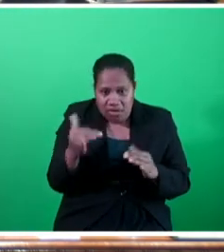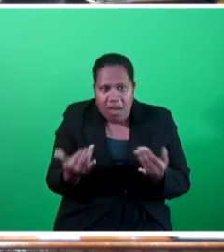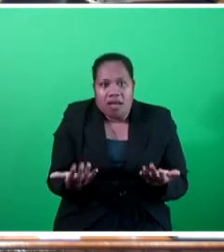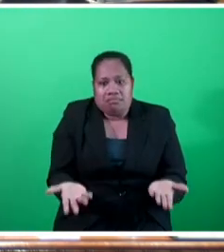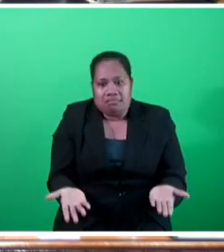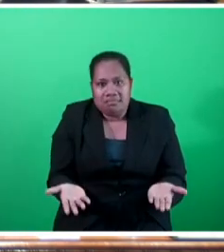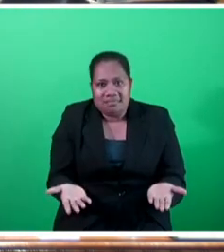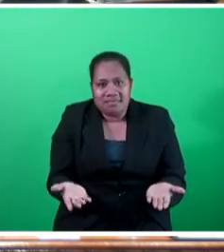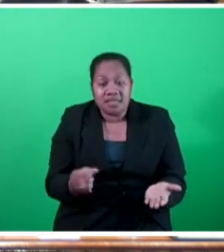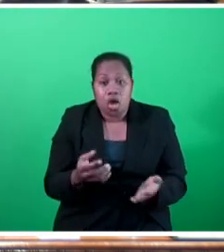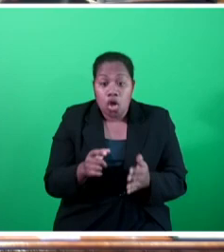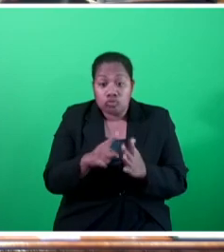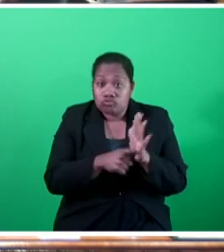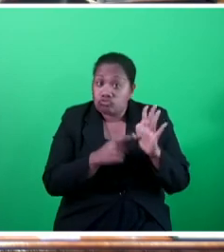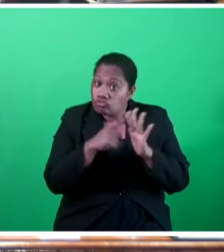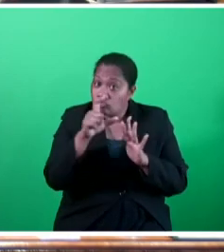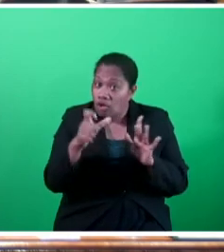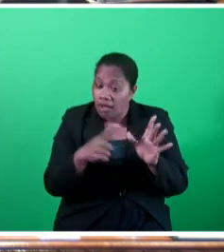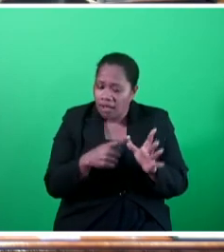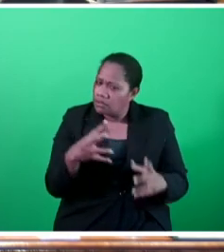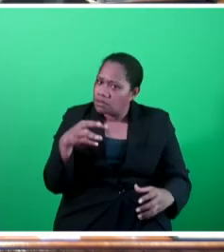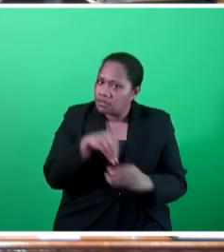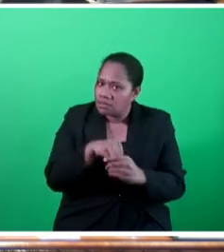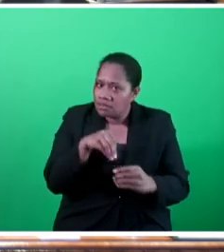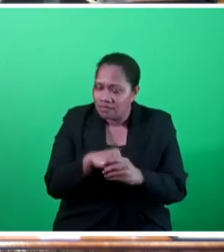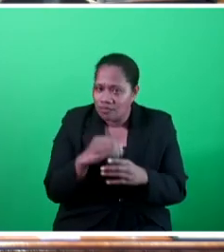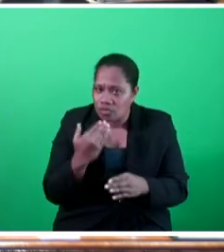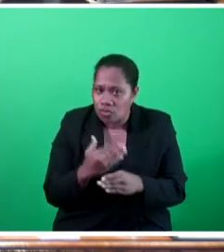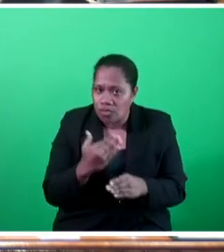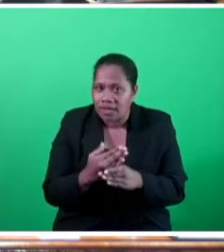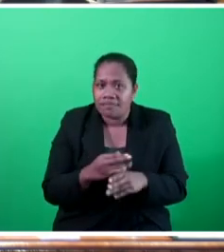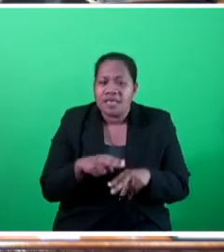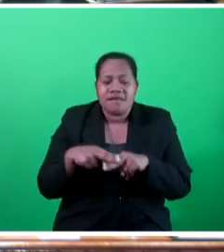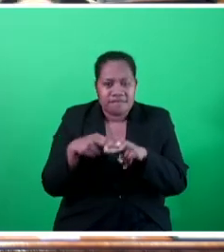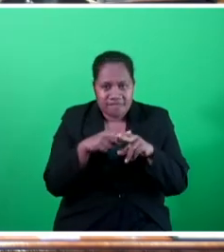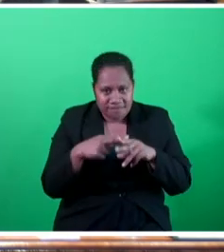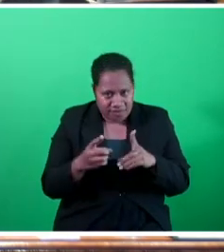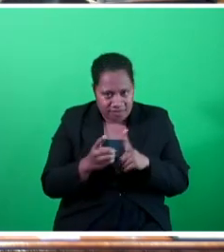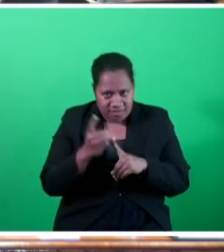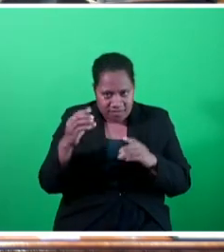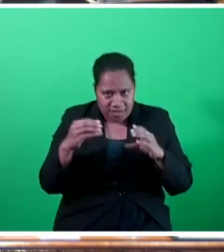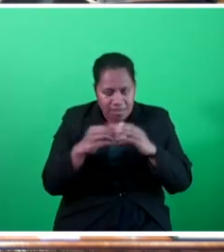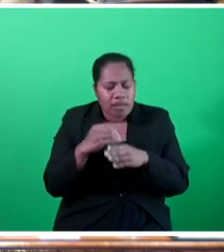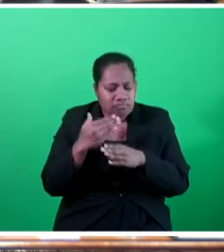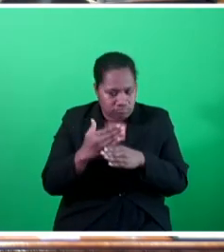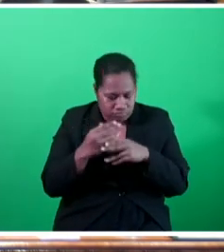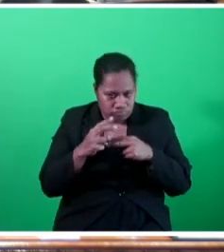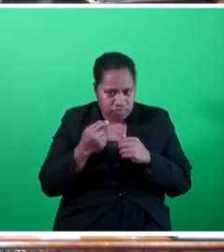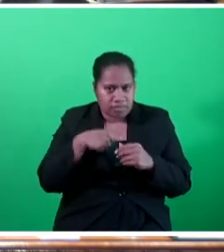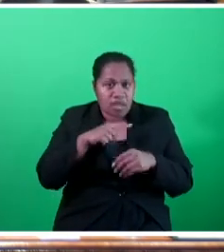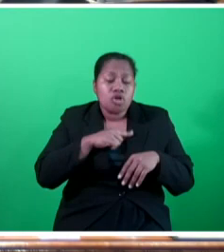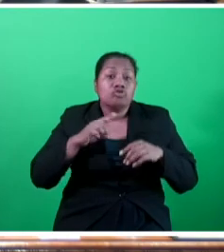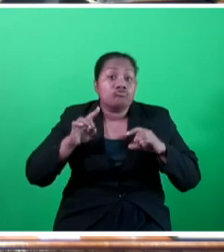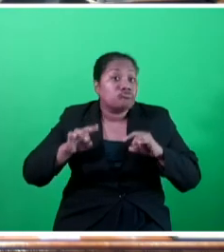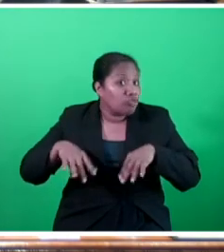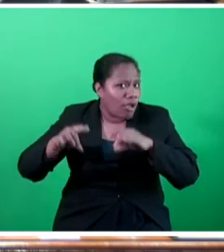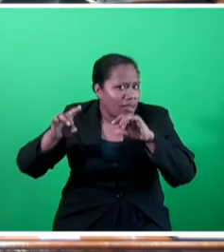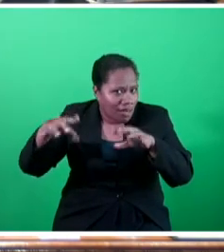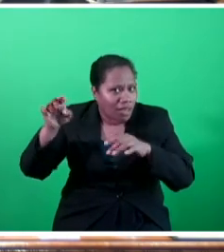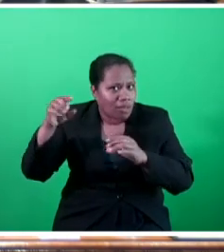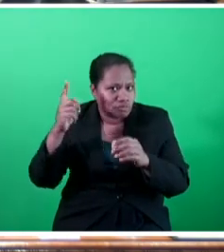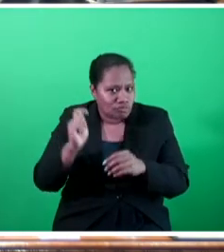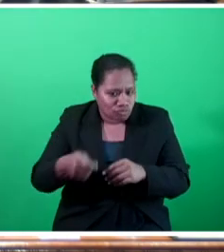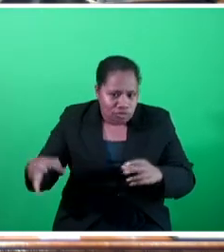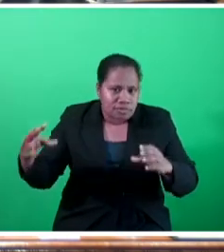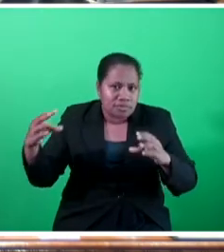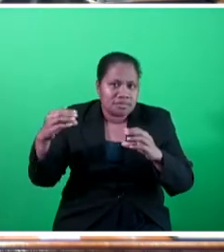out for the past 2 years. Asian Development Bank has been working with us too, and so has the Australian Infrastructure Finance Facility Program, the